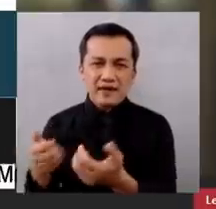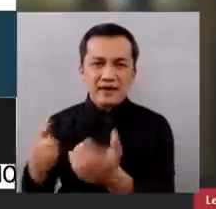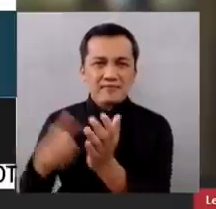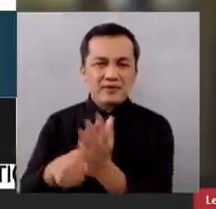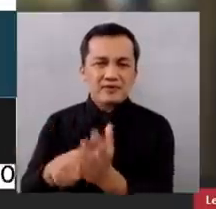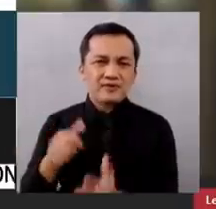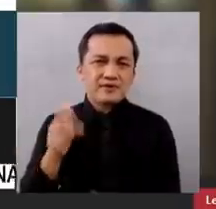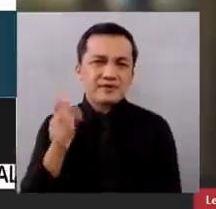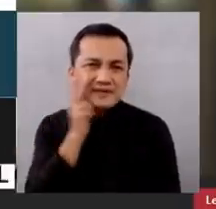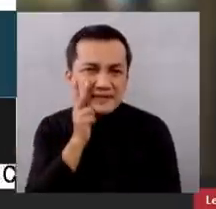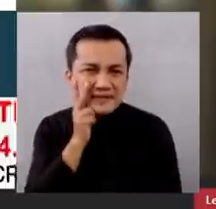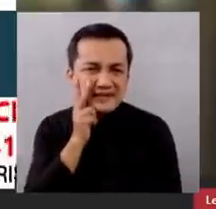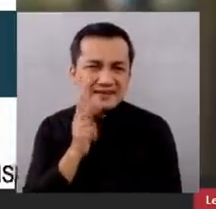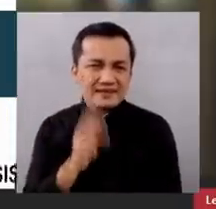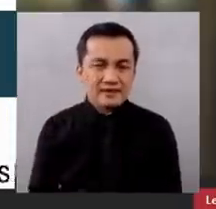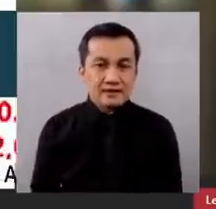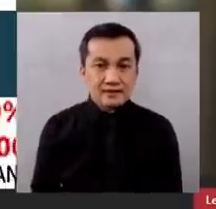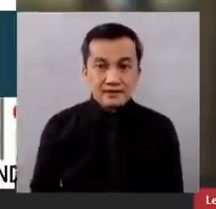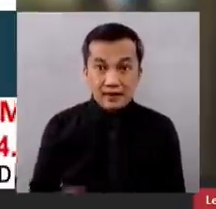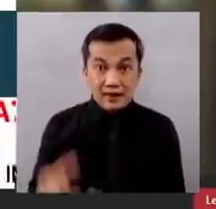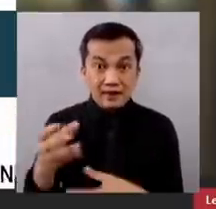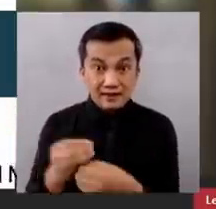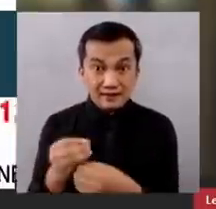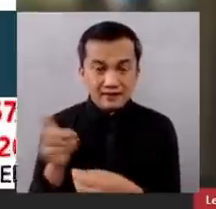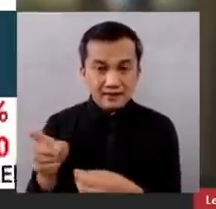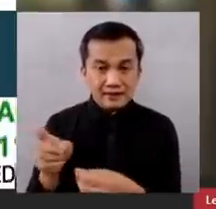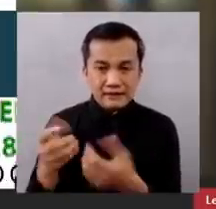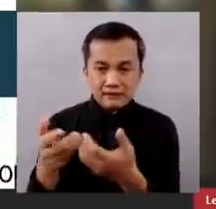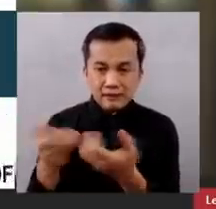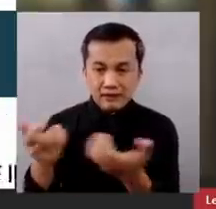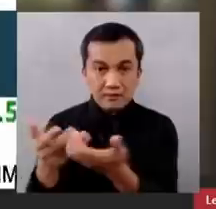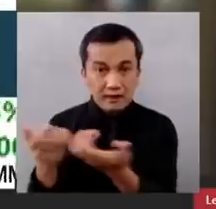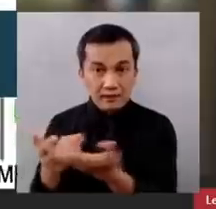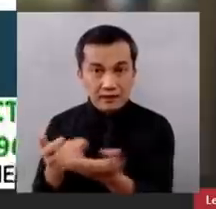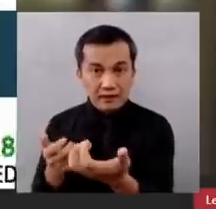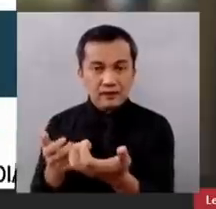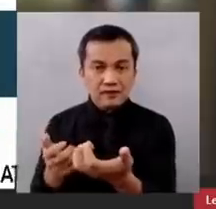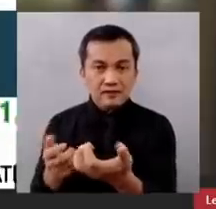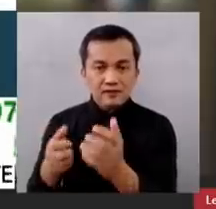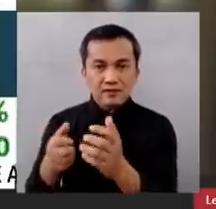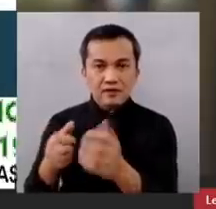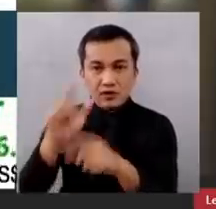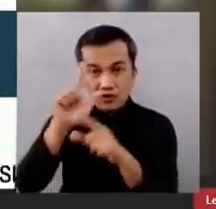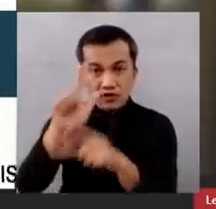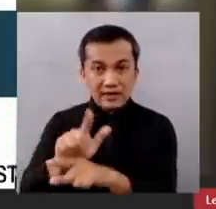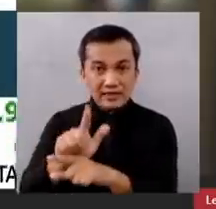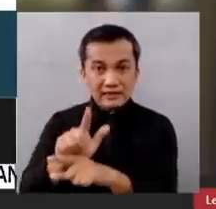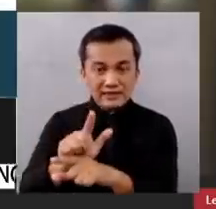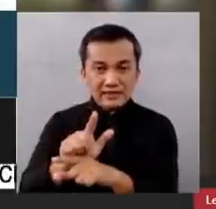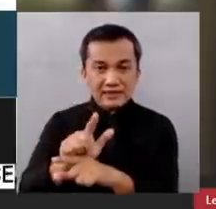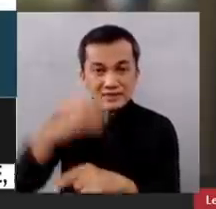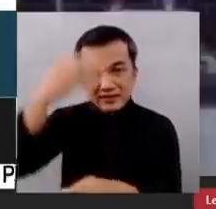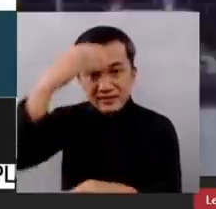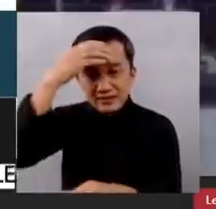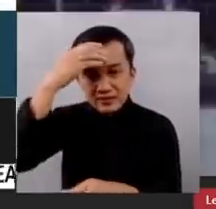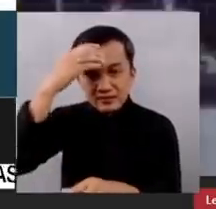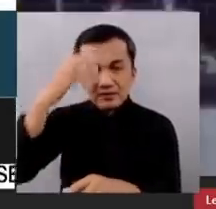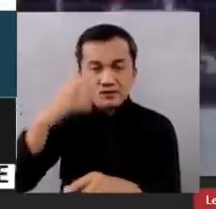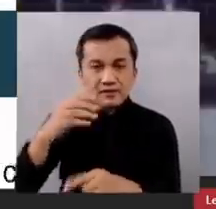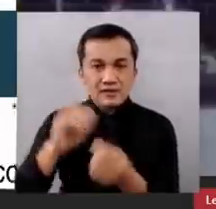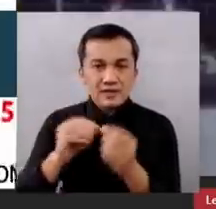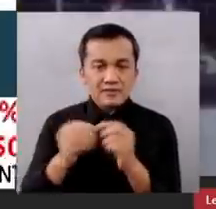the, sabi nga natin, na fragment na dahil yung kanyang loyalist na si Alan Peter Cayetano, number one